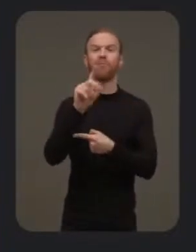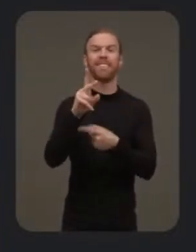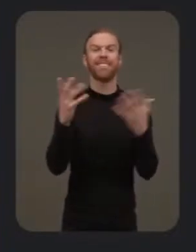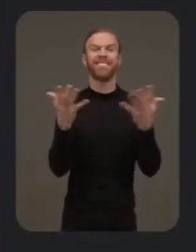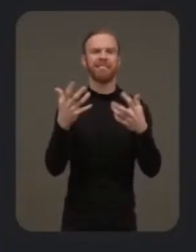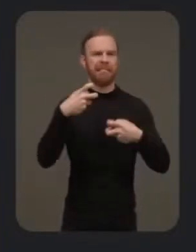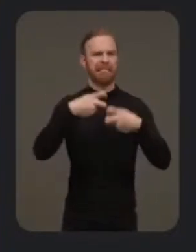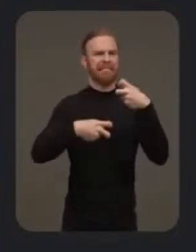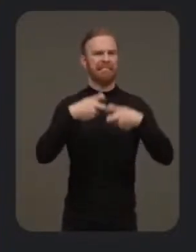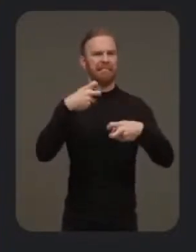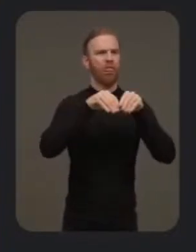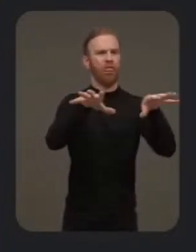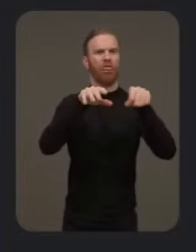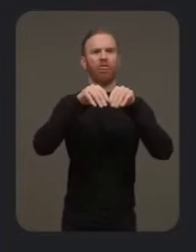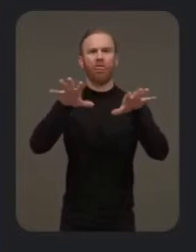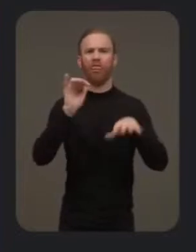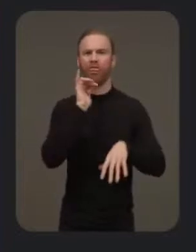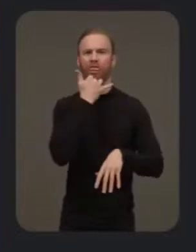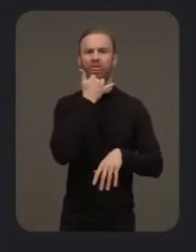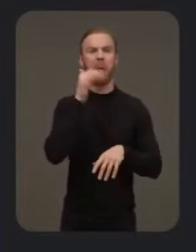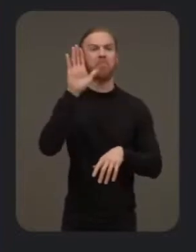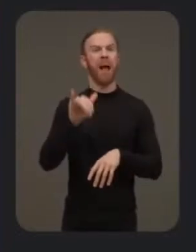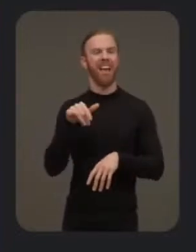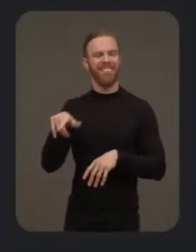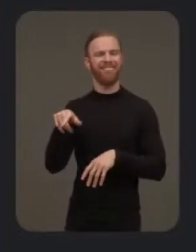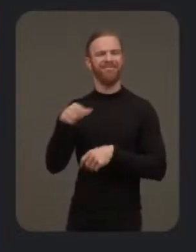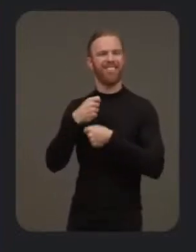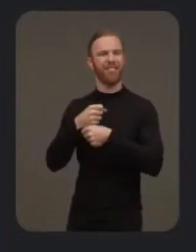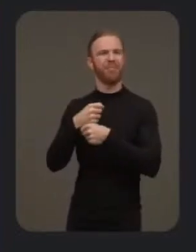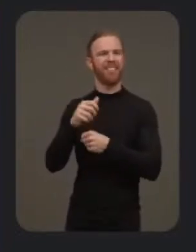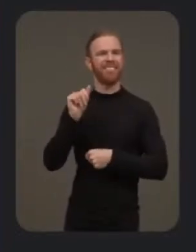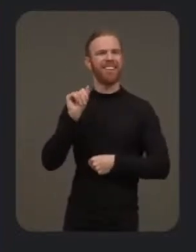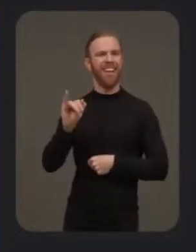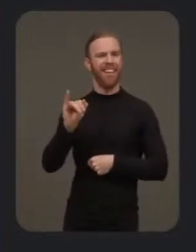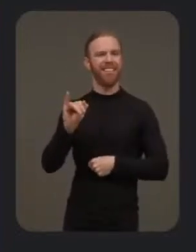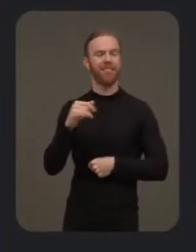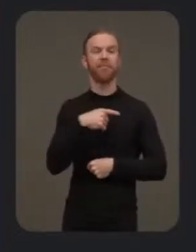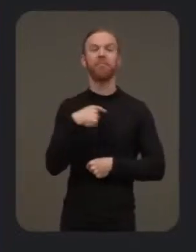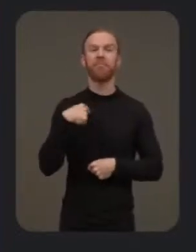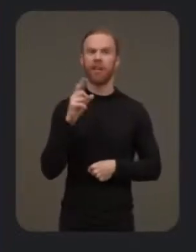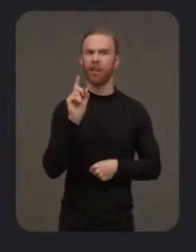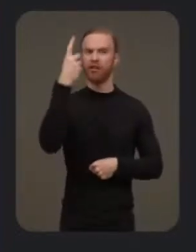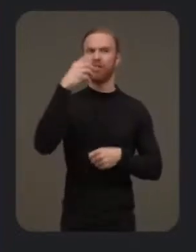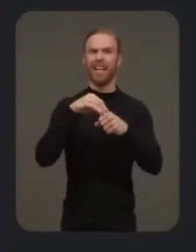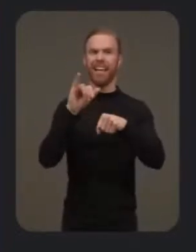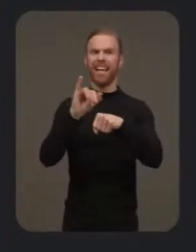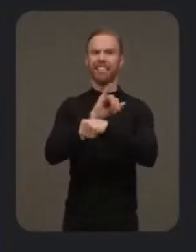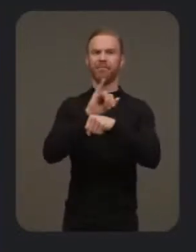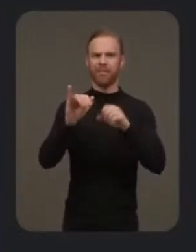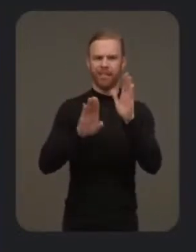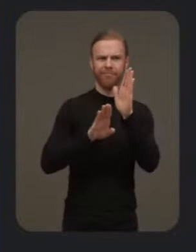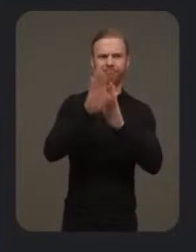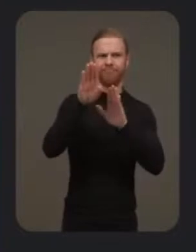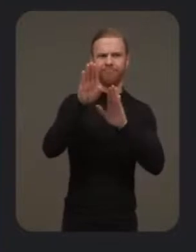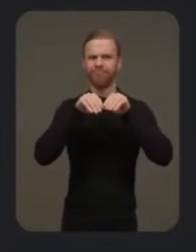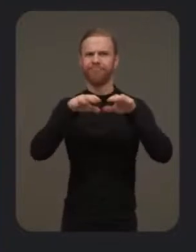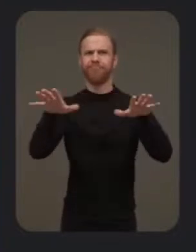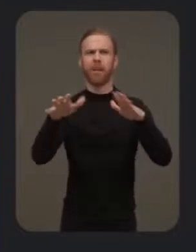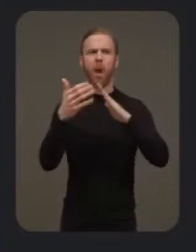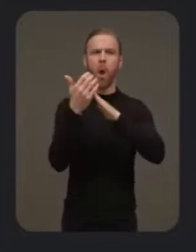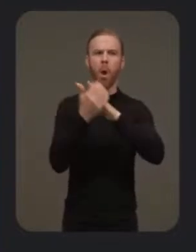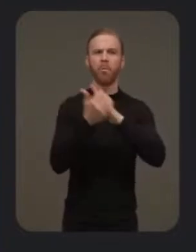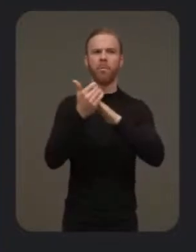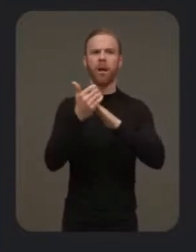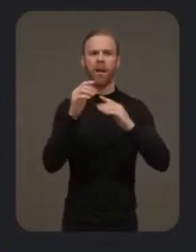may be generated by our models. We are one of the first in the industry to develop and launch